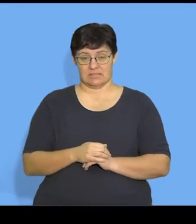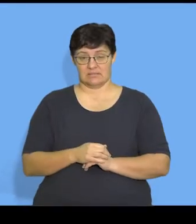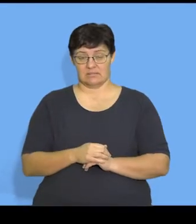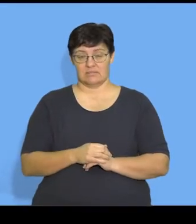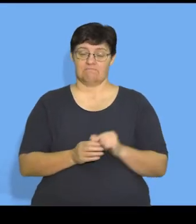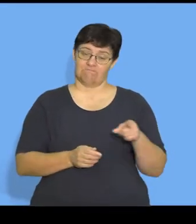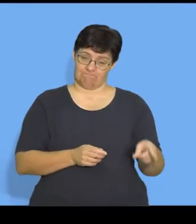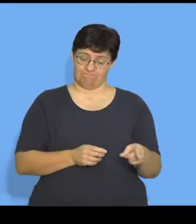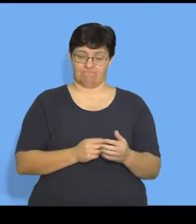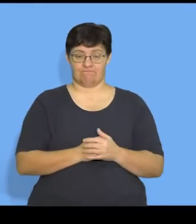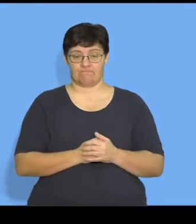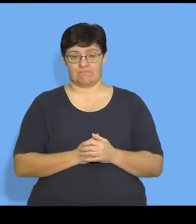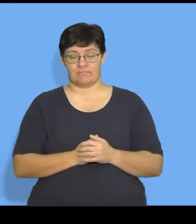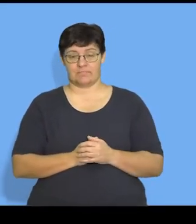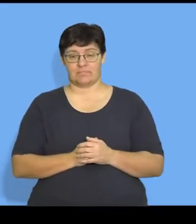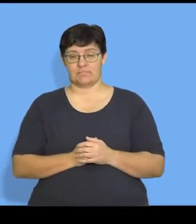scalar.